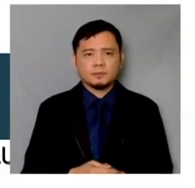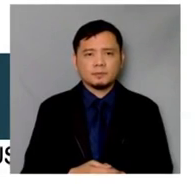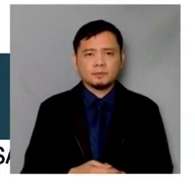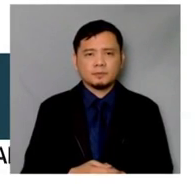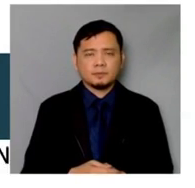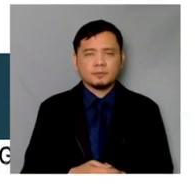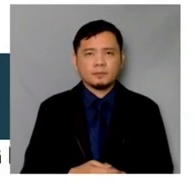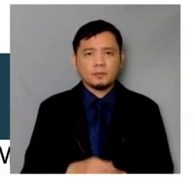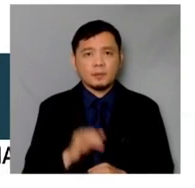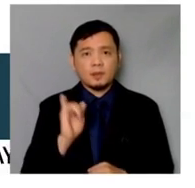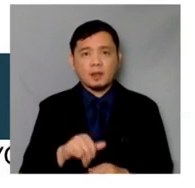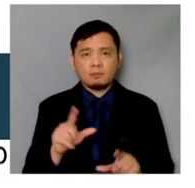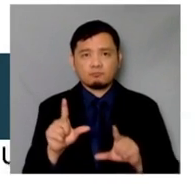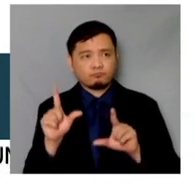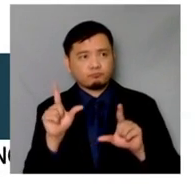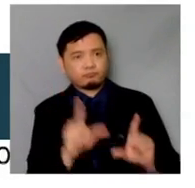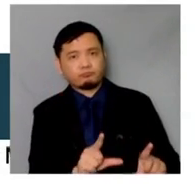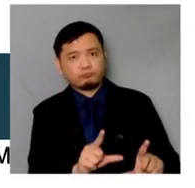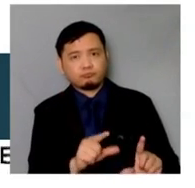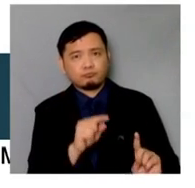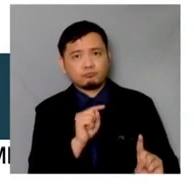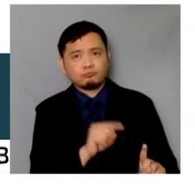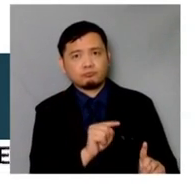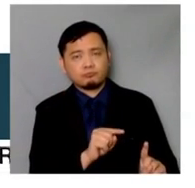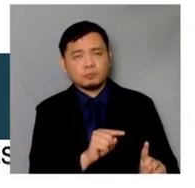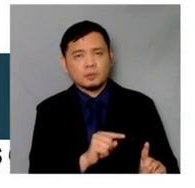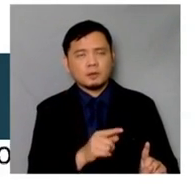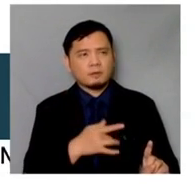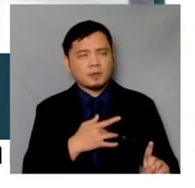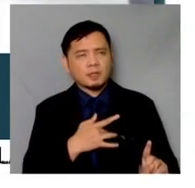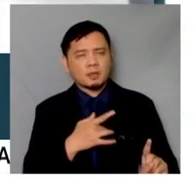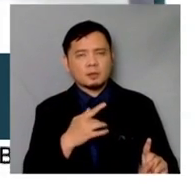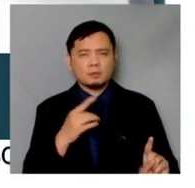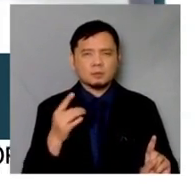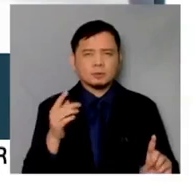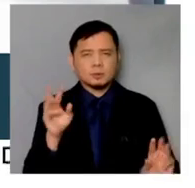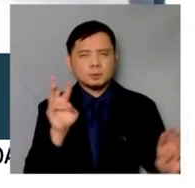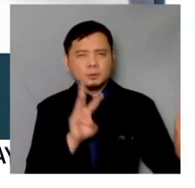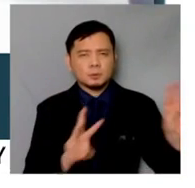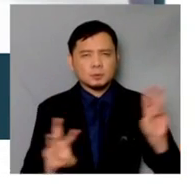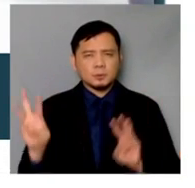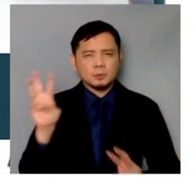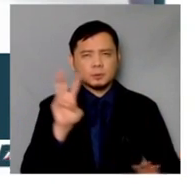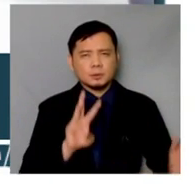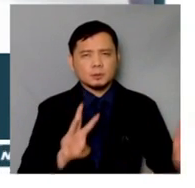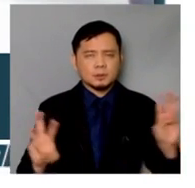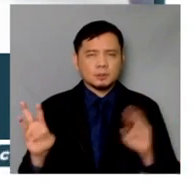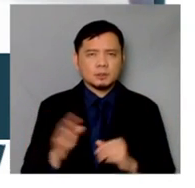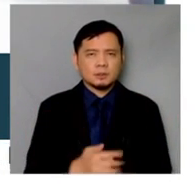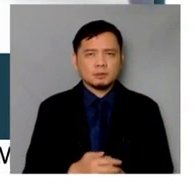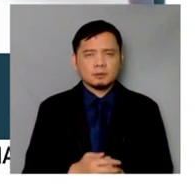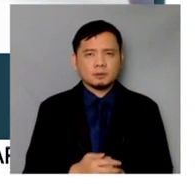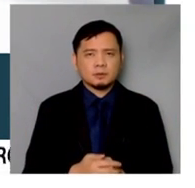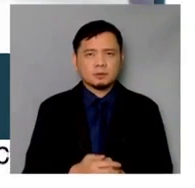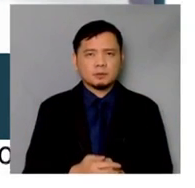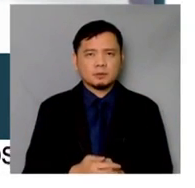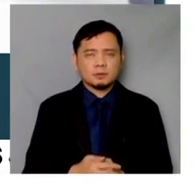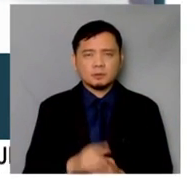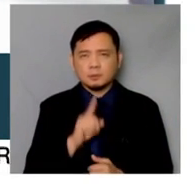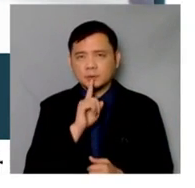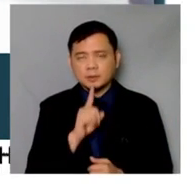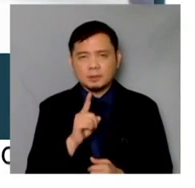These implications are worrying, to state it very